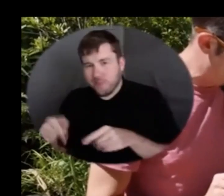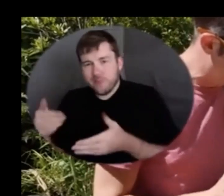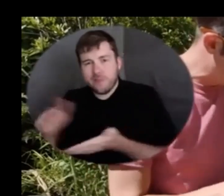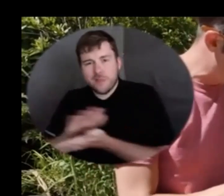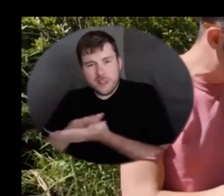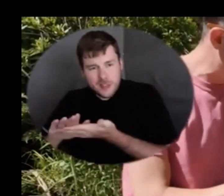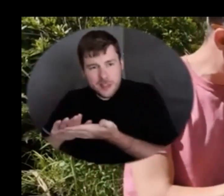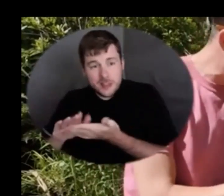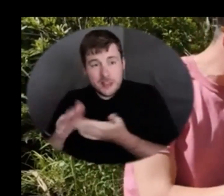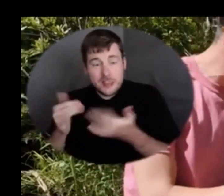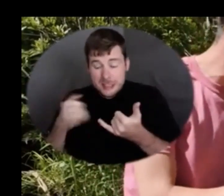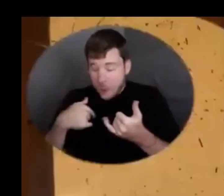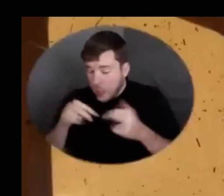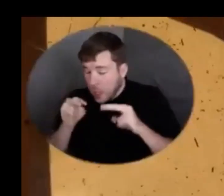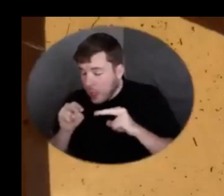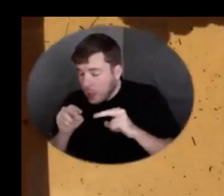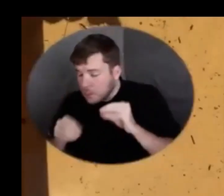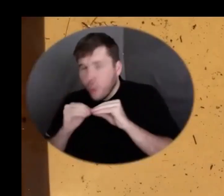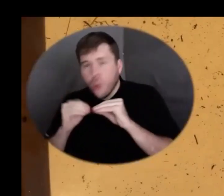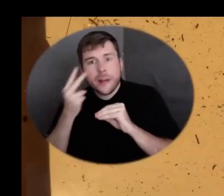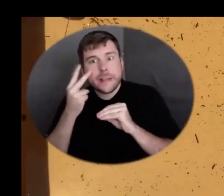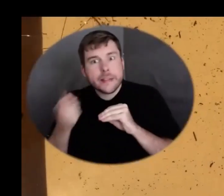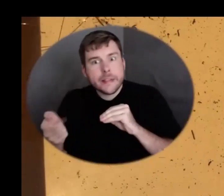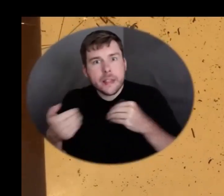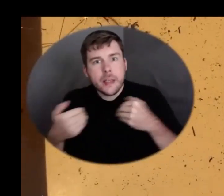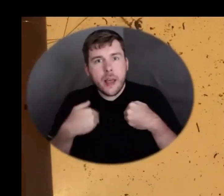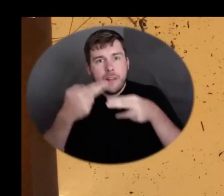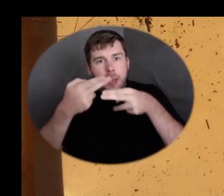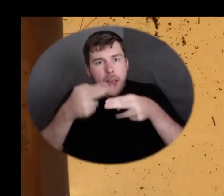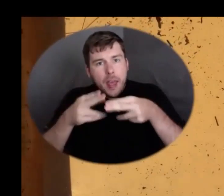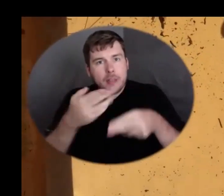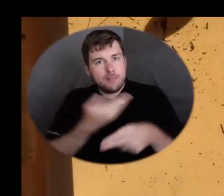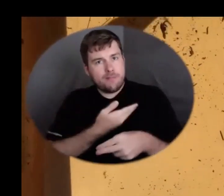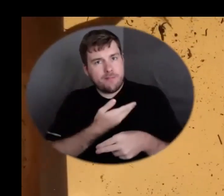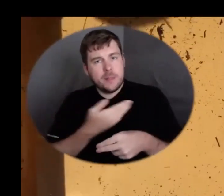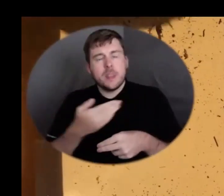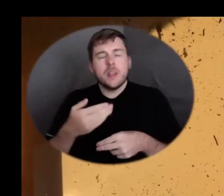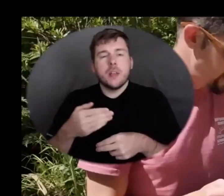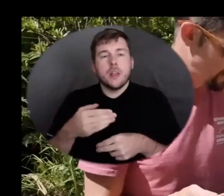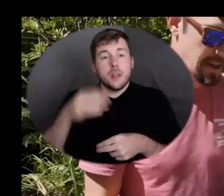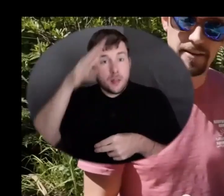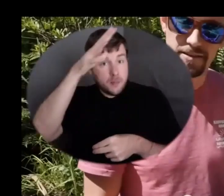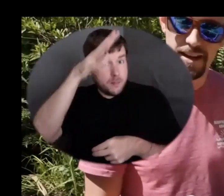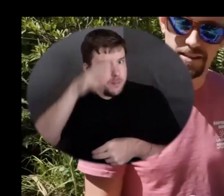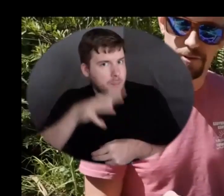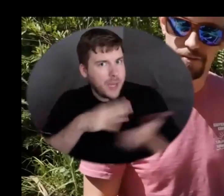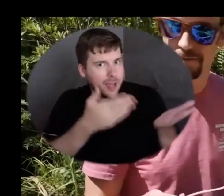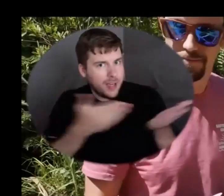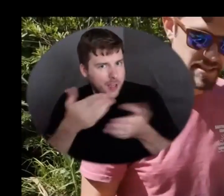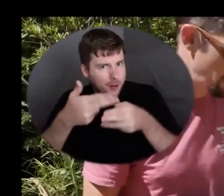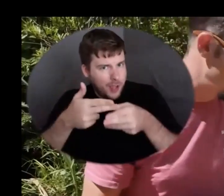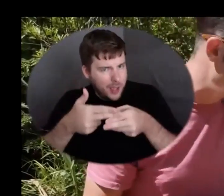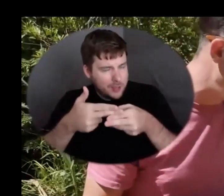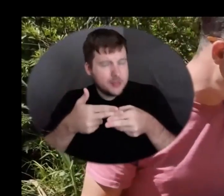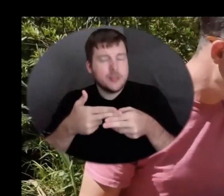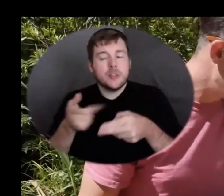looking around, this guy actually has eggs on his back, and it's the male's job to basically carry these eggs for a